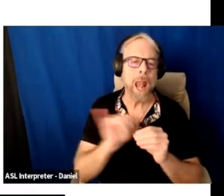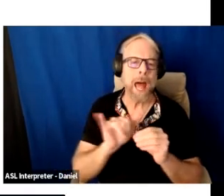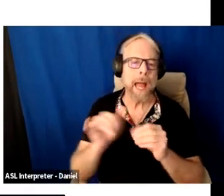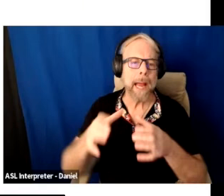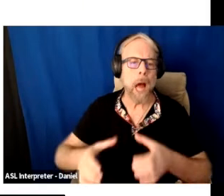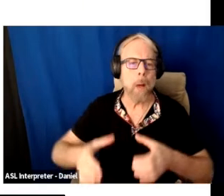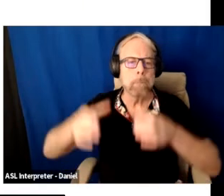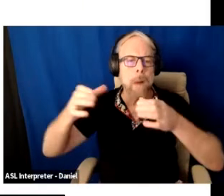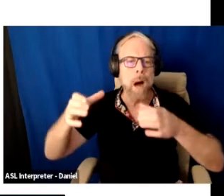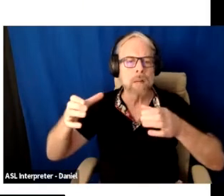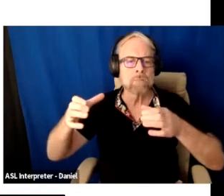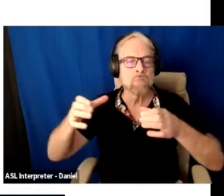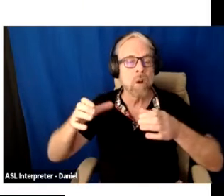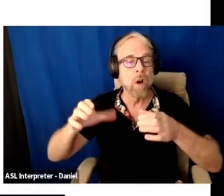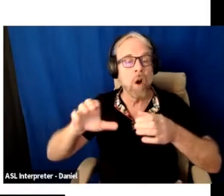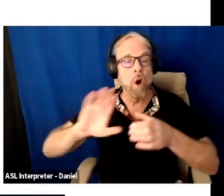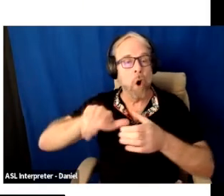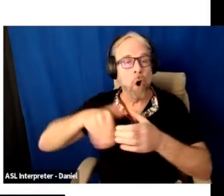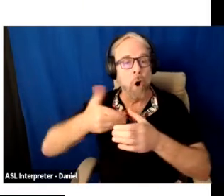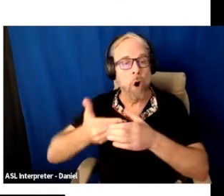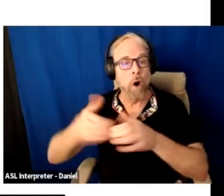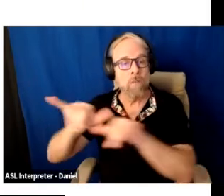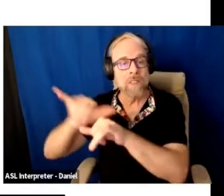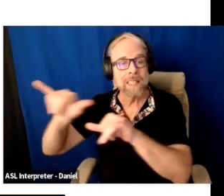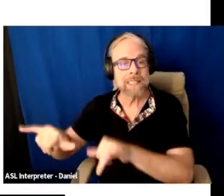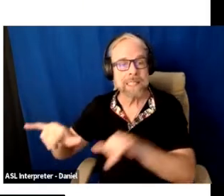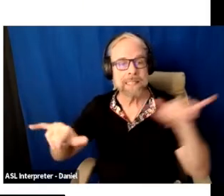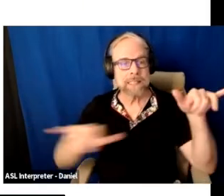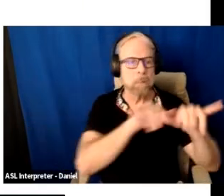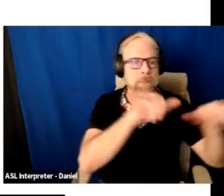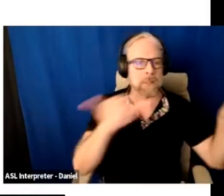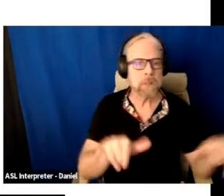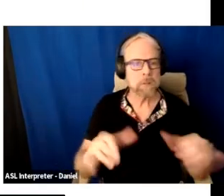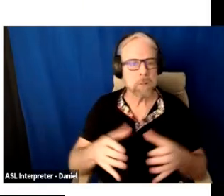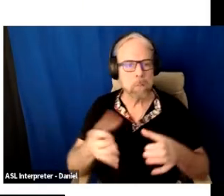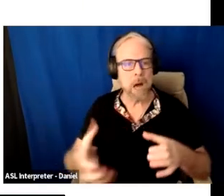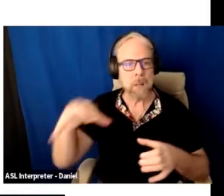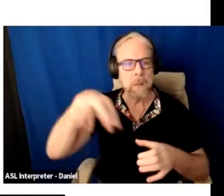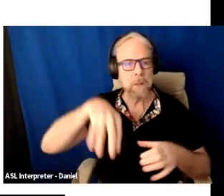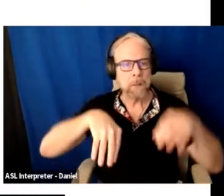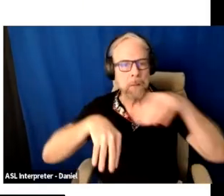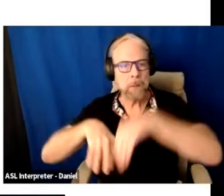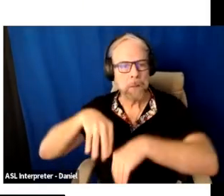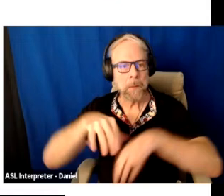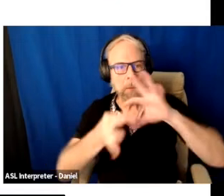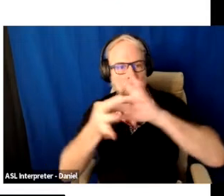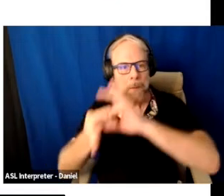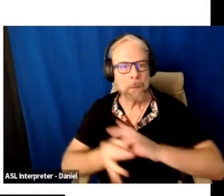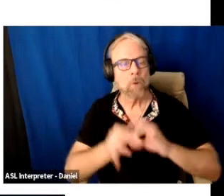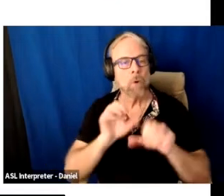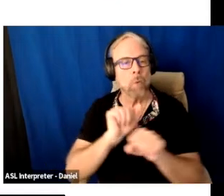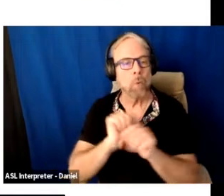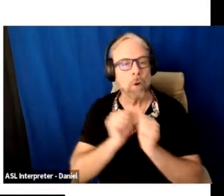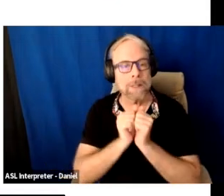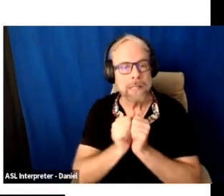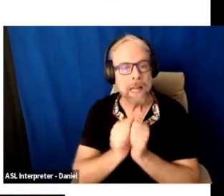together all of the systems and helps them work together and helps them be a reliable